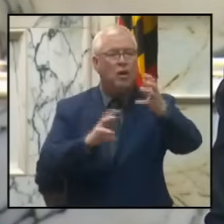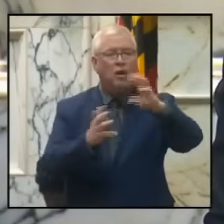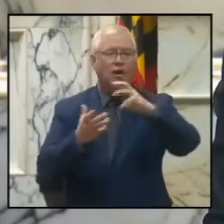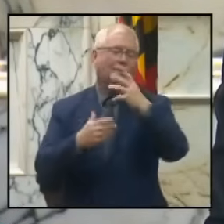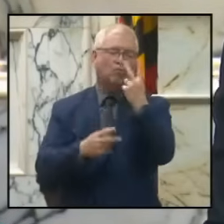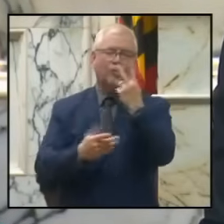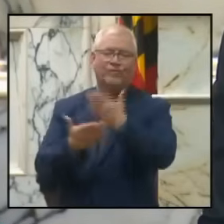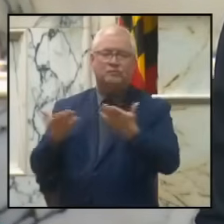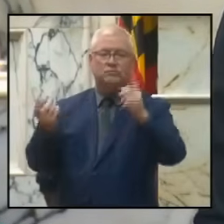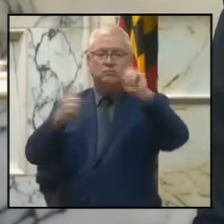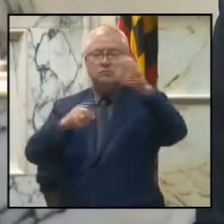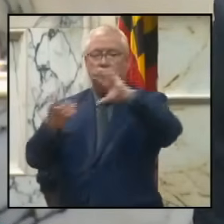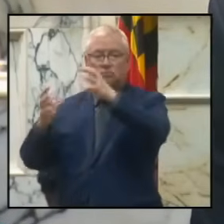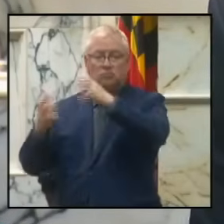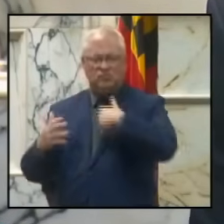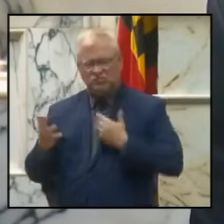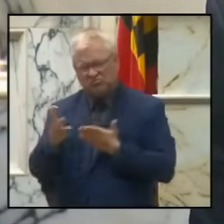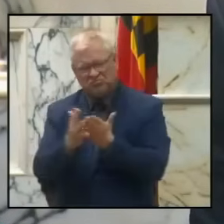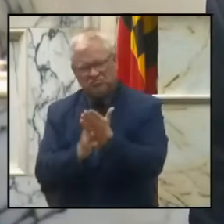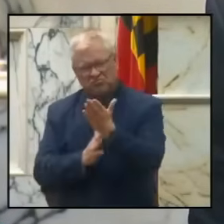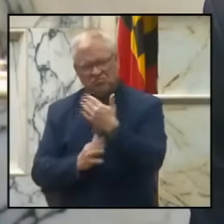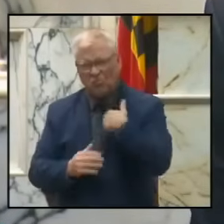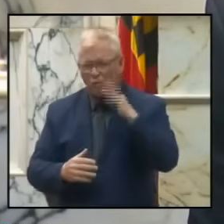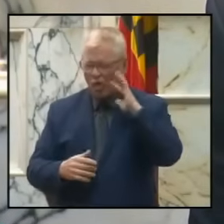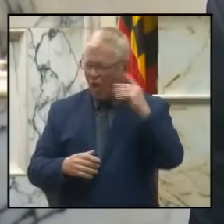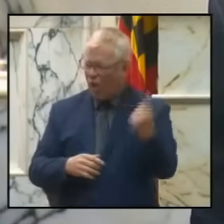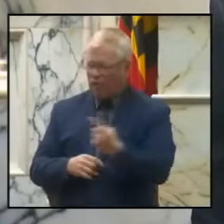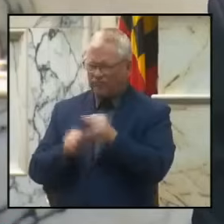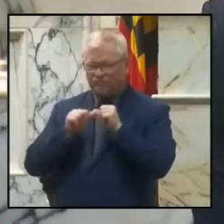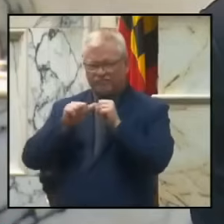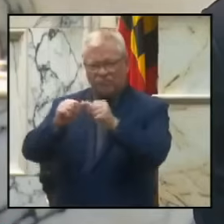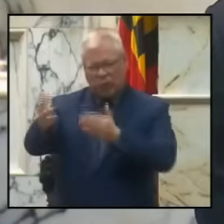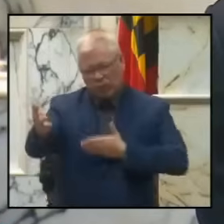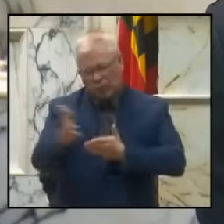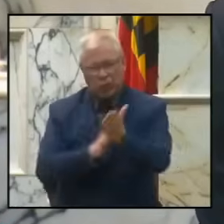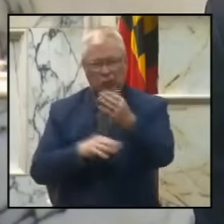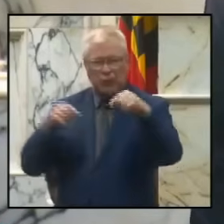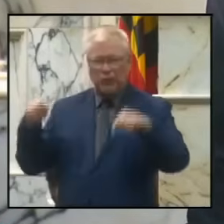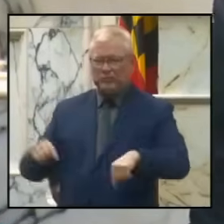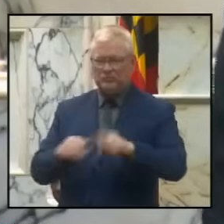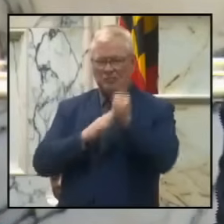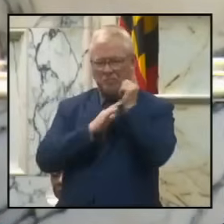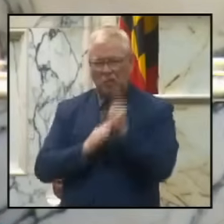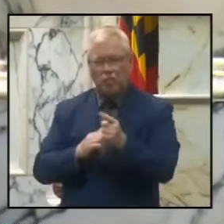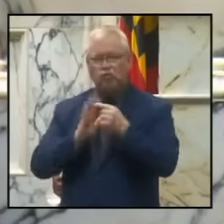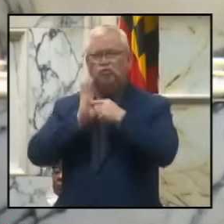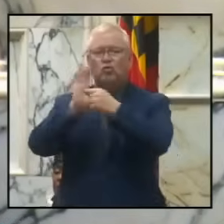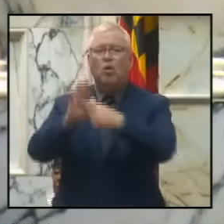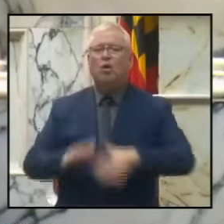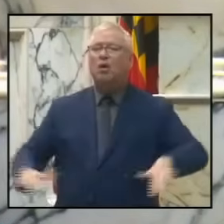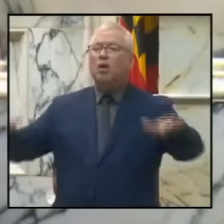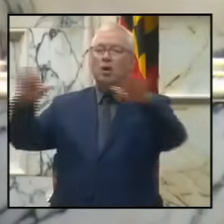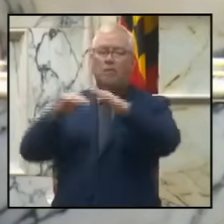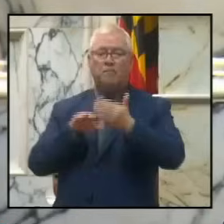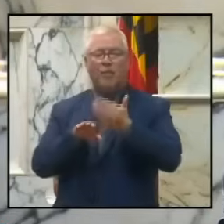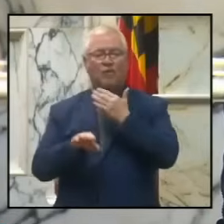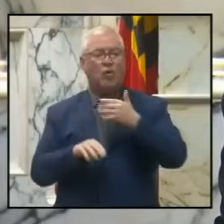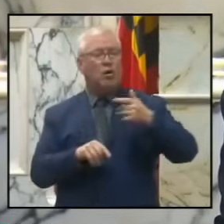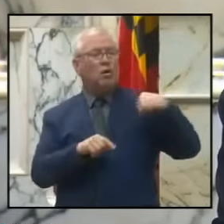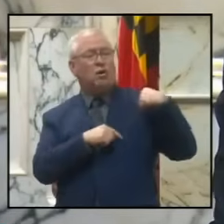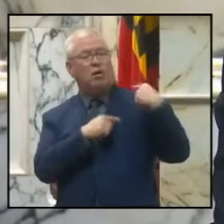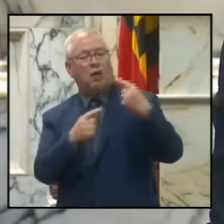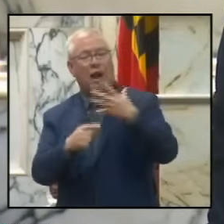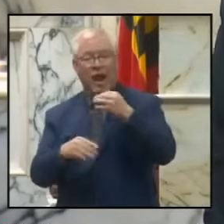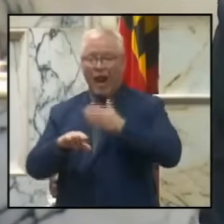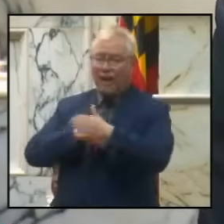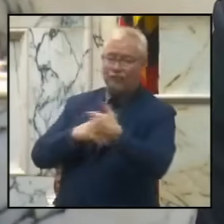will, together. Because in this moment, we will show those who came before us and those who will come after us that this chamber,